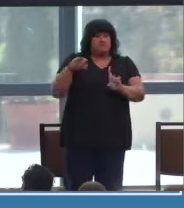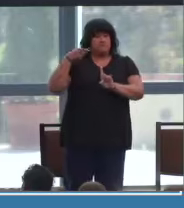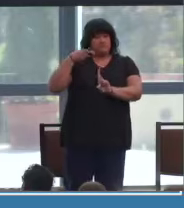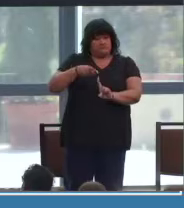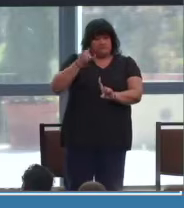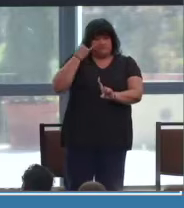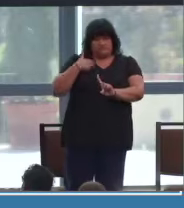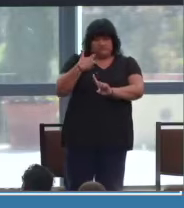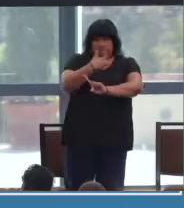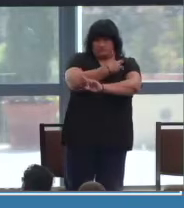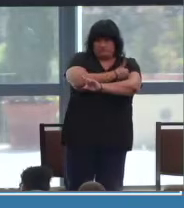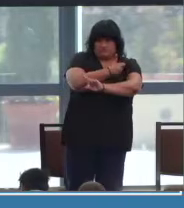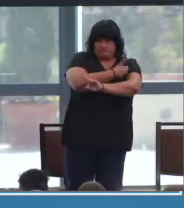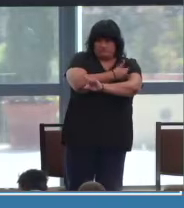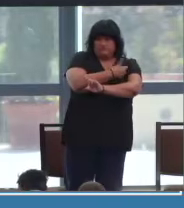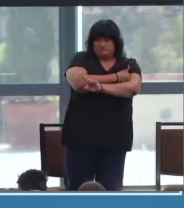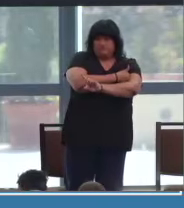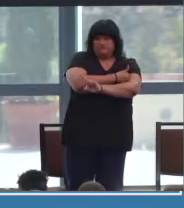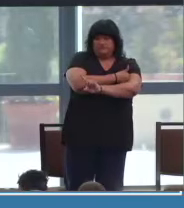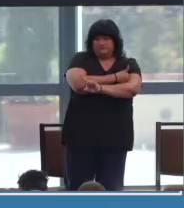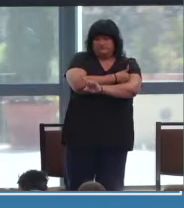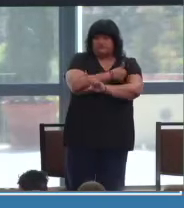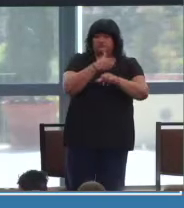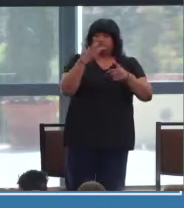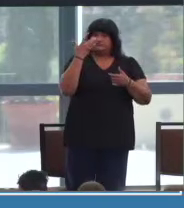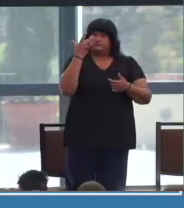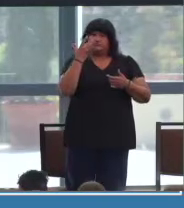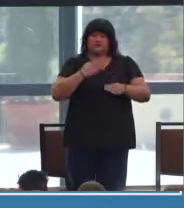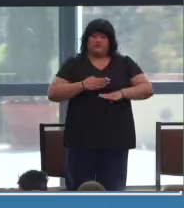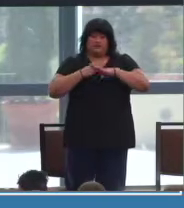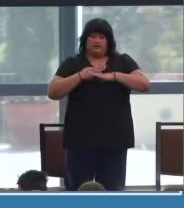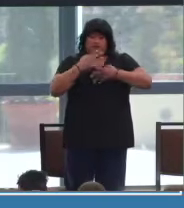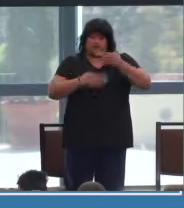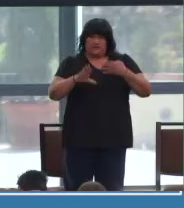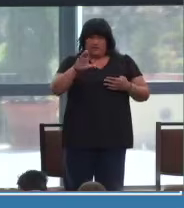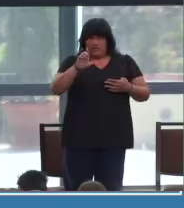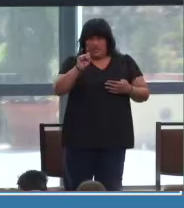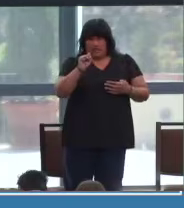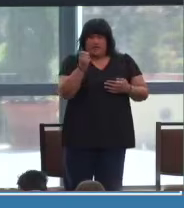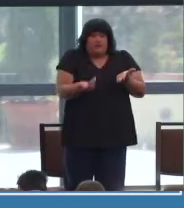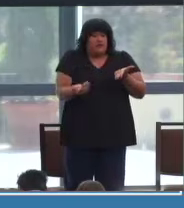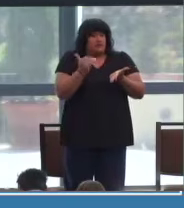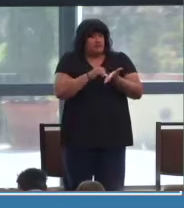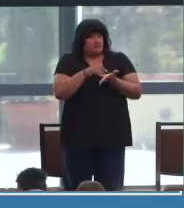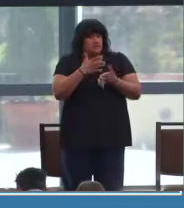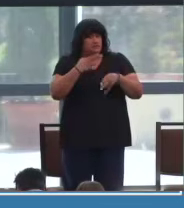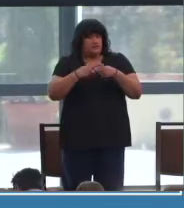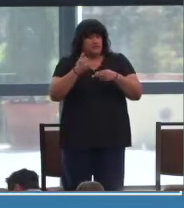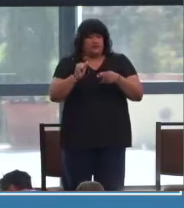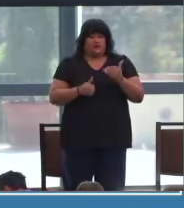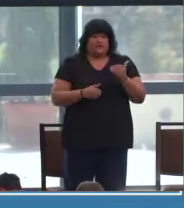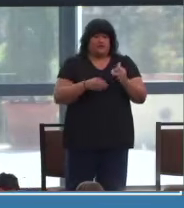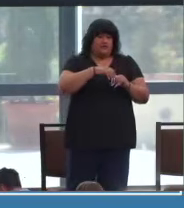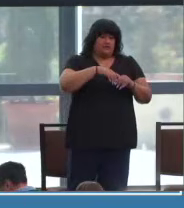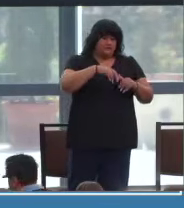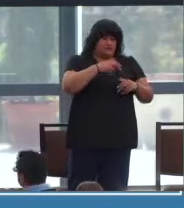the injections to prevent blood clots, again, as I mentioned earlier, that can also decrease your